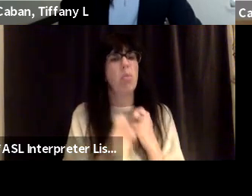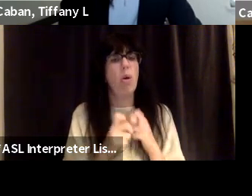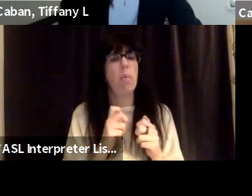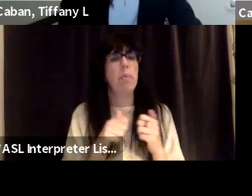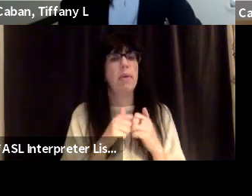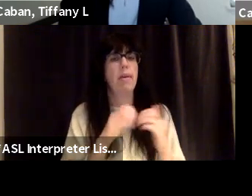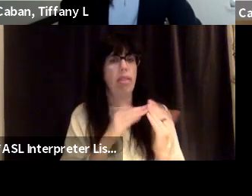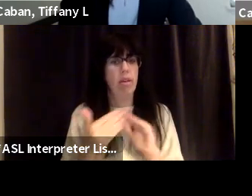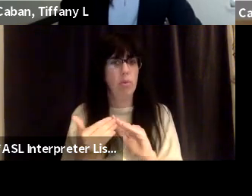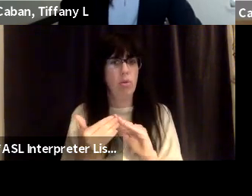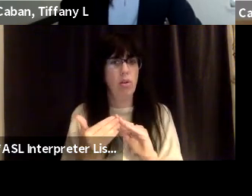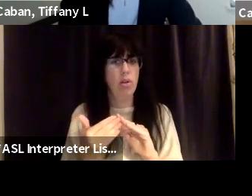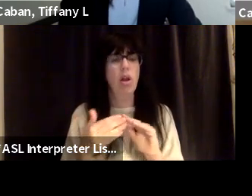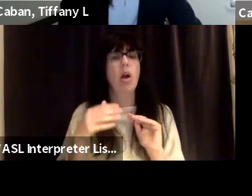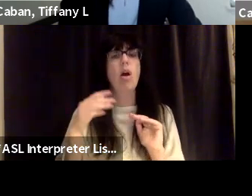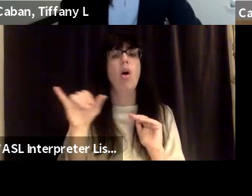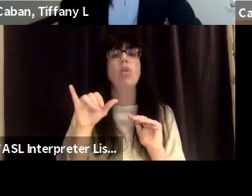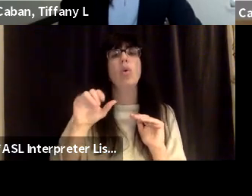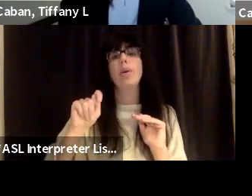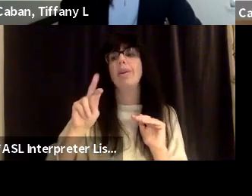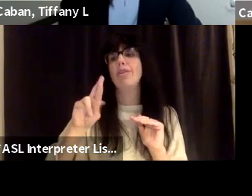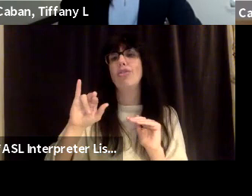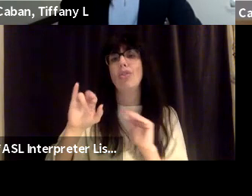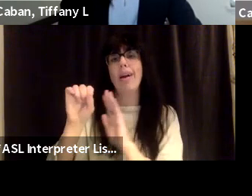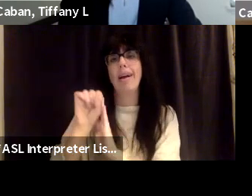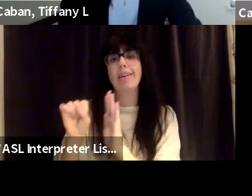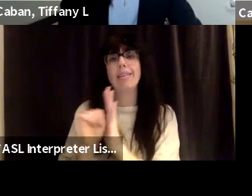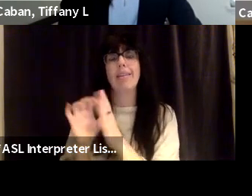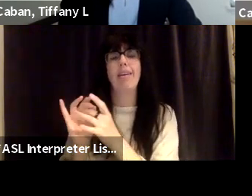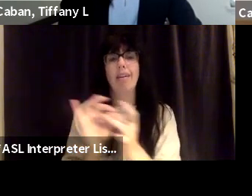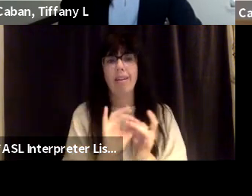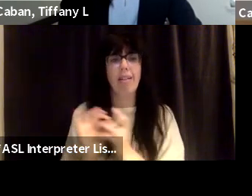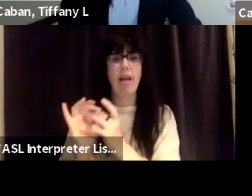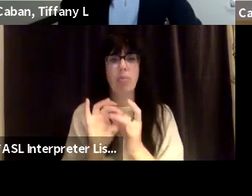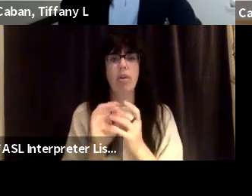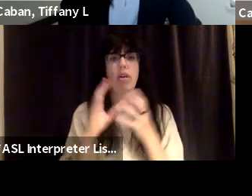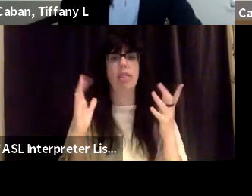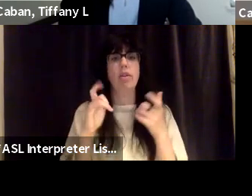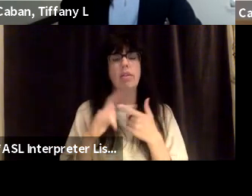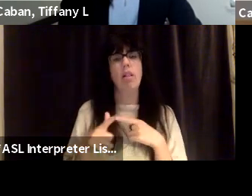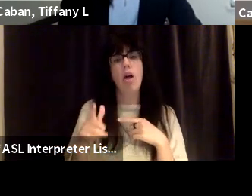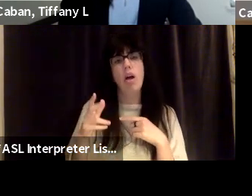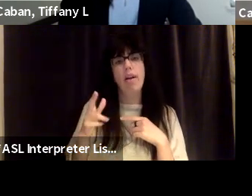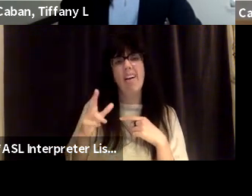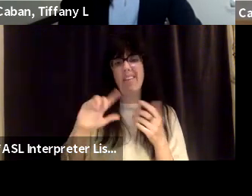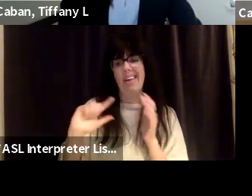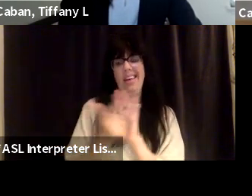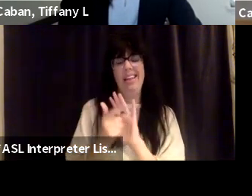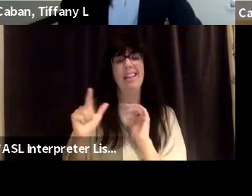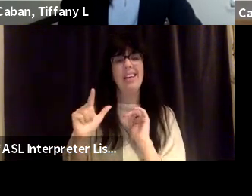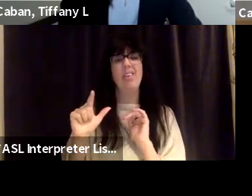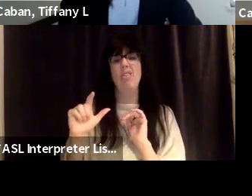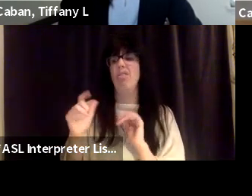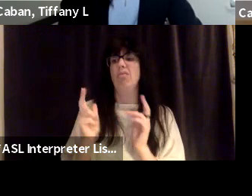we need a tri-state collaboration. There's a lot of illegal firearms coming into New York City, and we need to work with